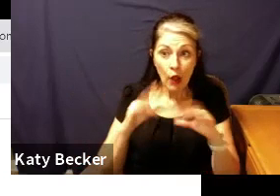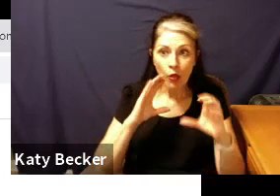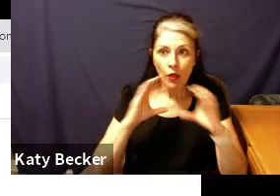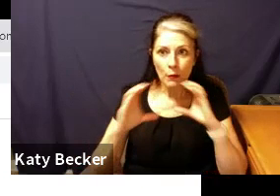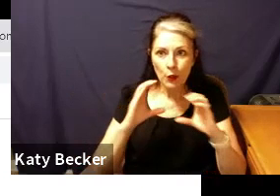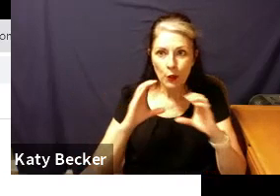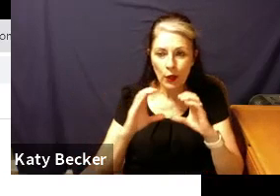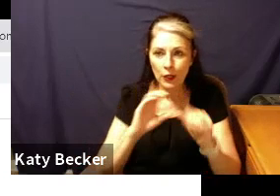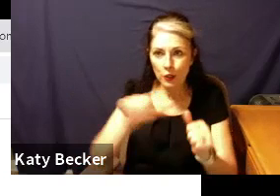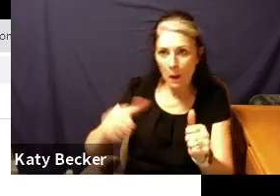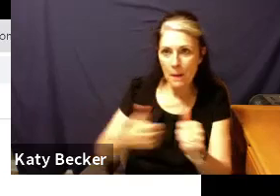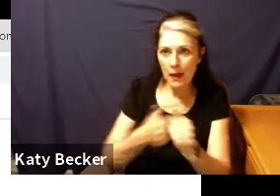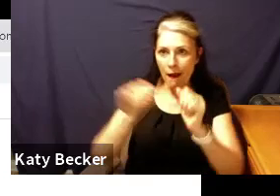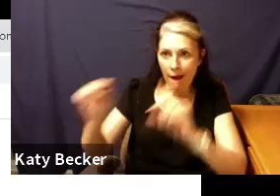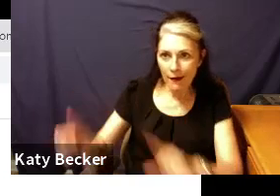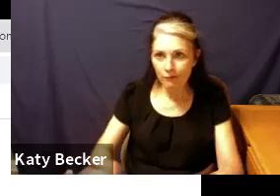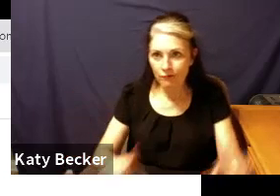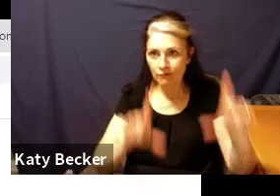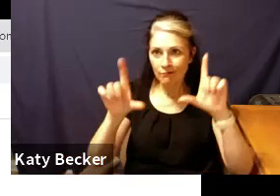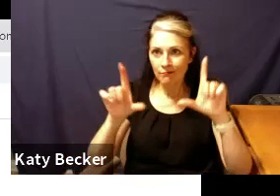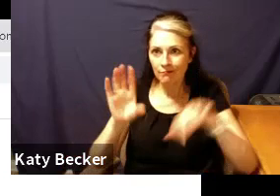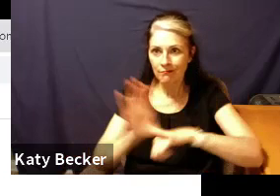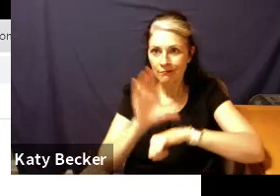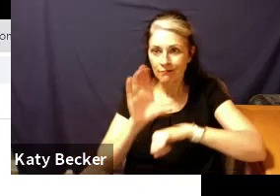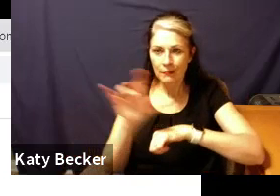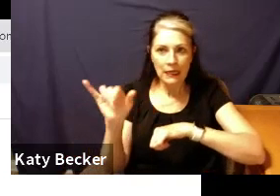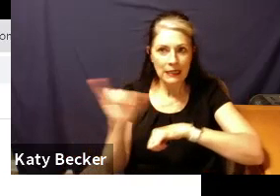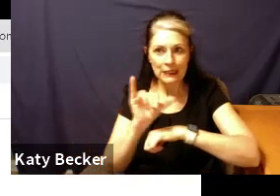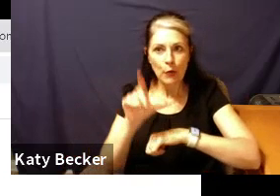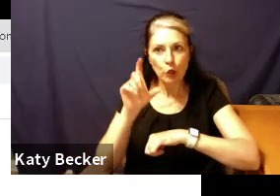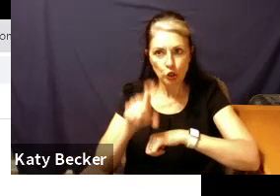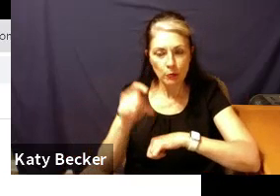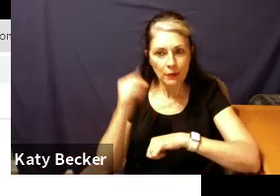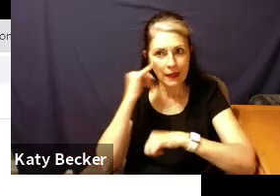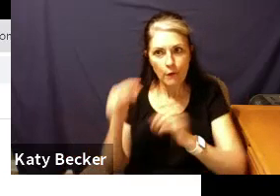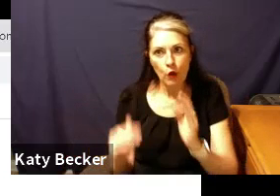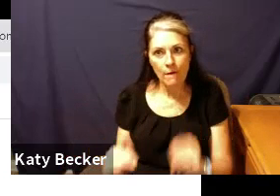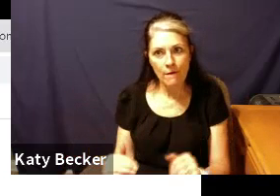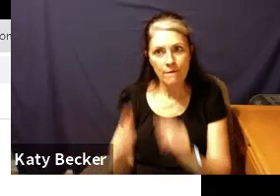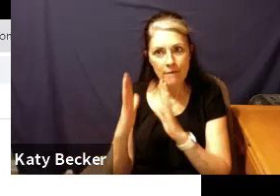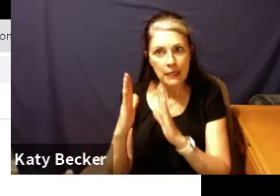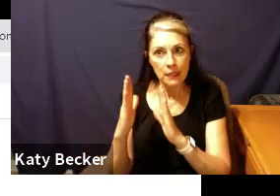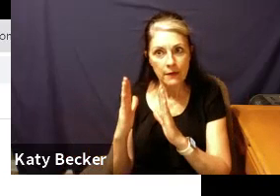do behind a screen should be the same as it would be when you are face to face.